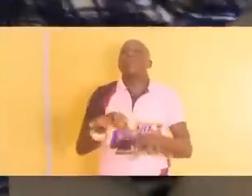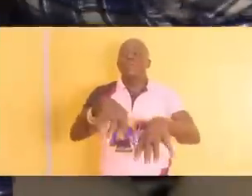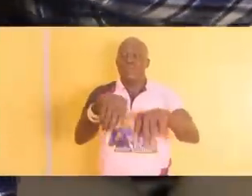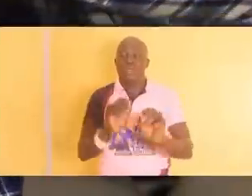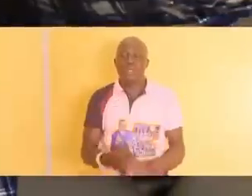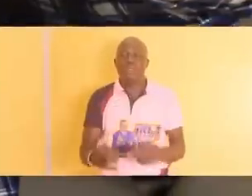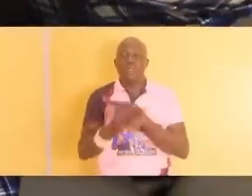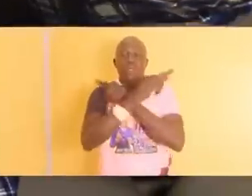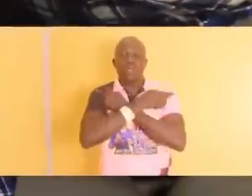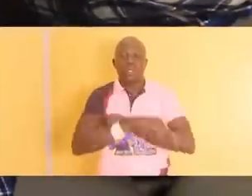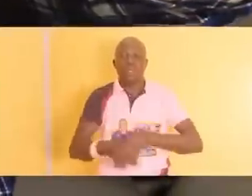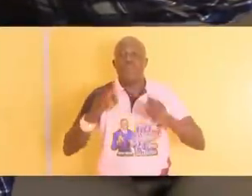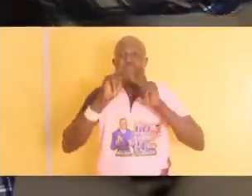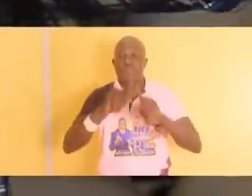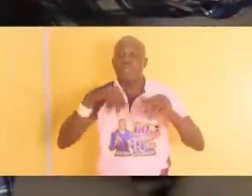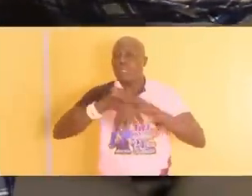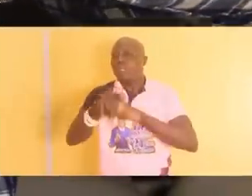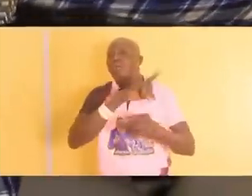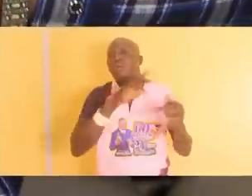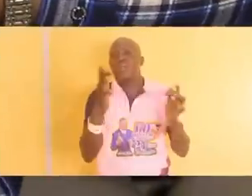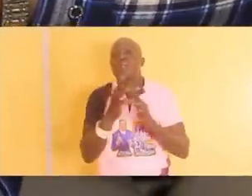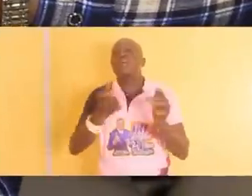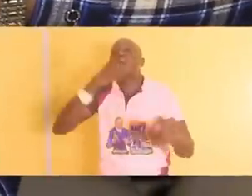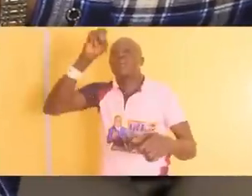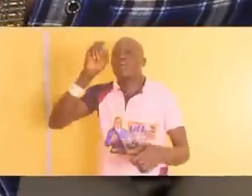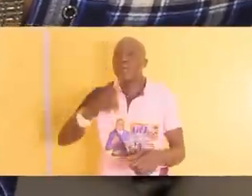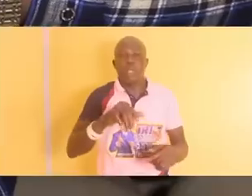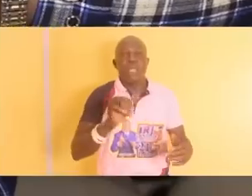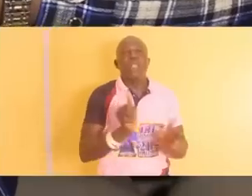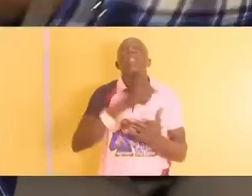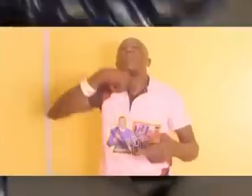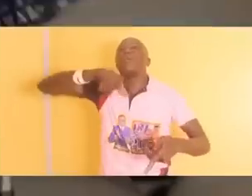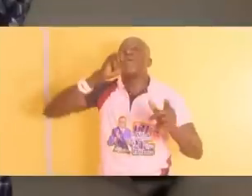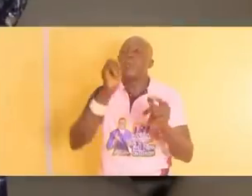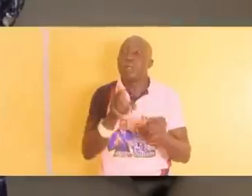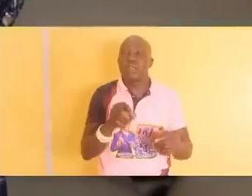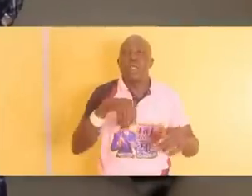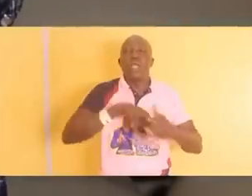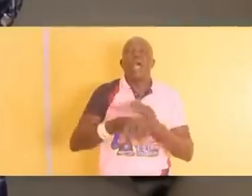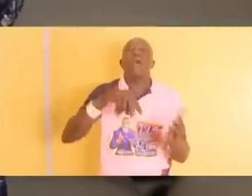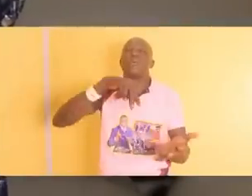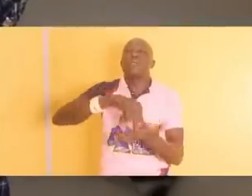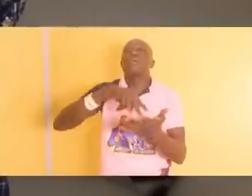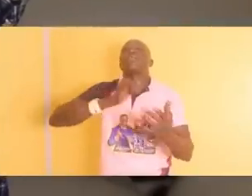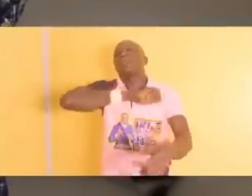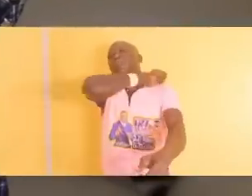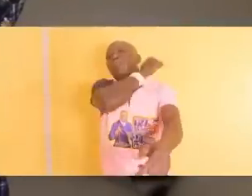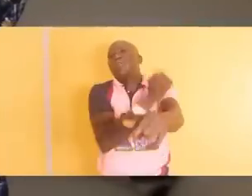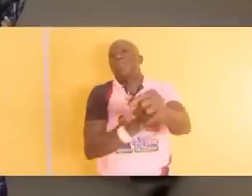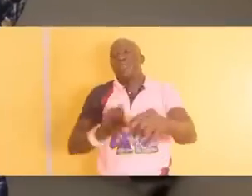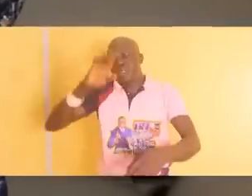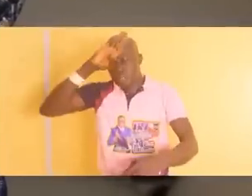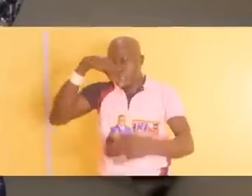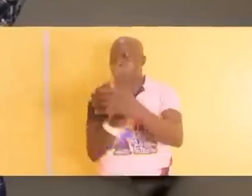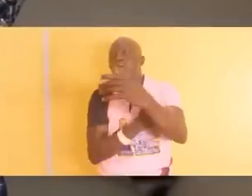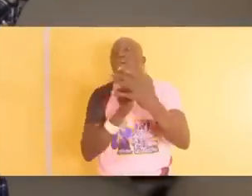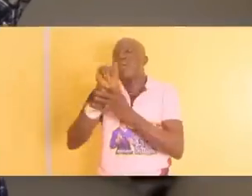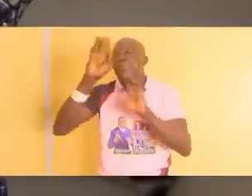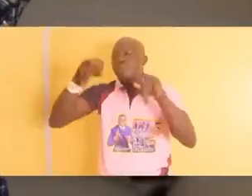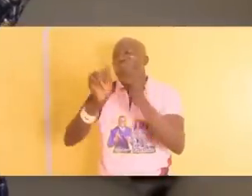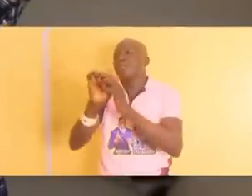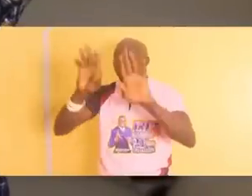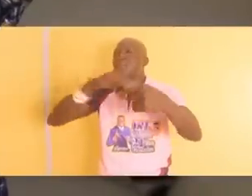sun ẹ gbọ́ mi sà ẹ jẹ́ mi pàṣẹ ẹ jẹ́ mi pàṣẹ mo dúró bí ọmọ aláṣẹ ẹ ta fi àṣẹ